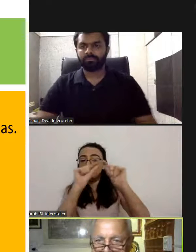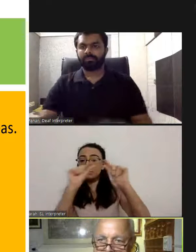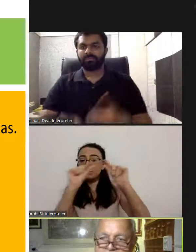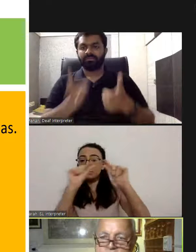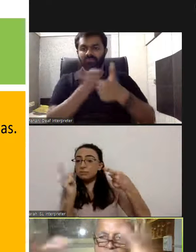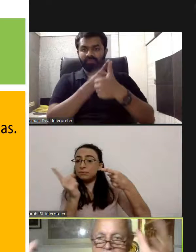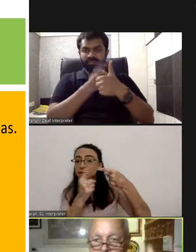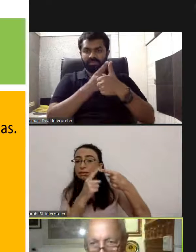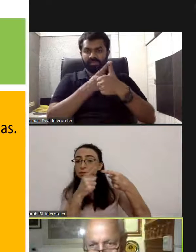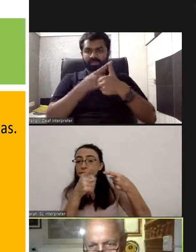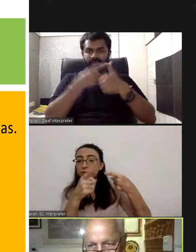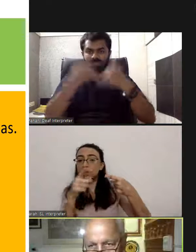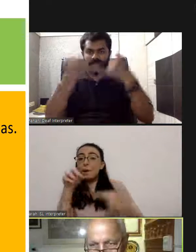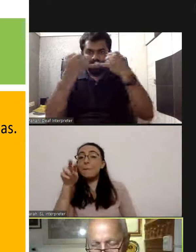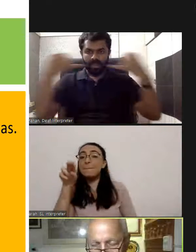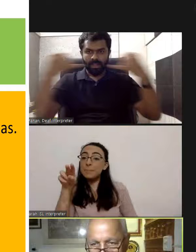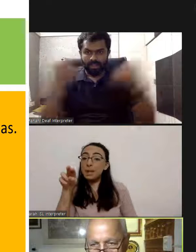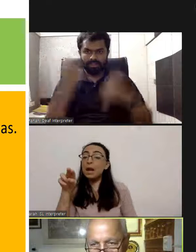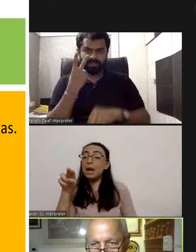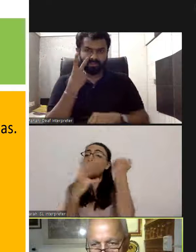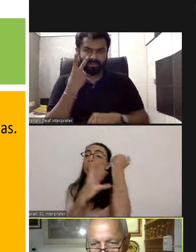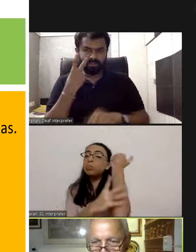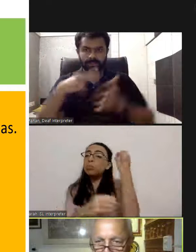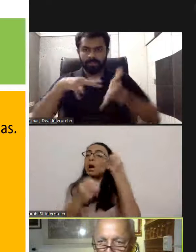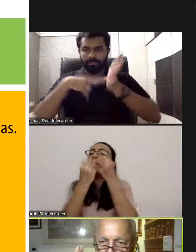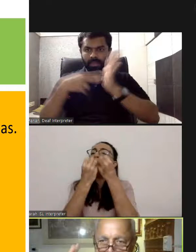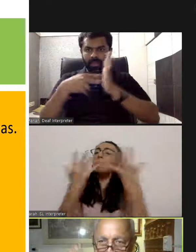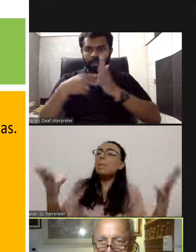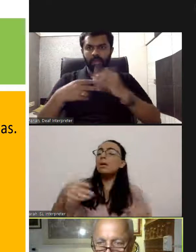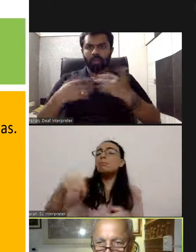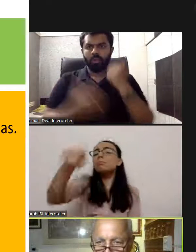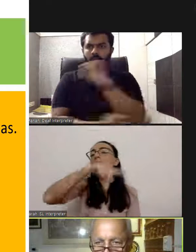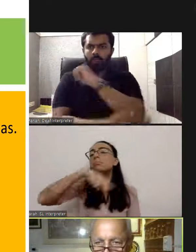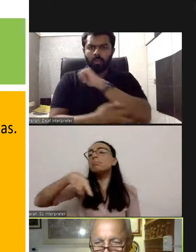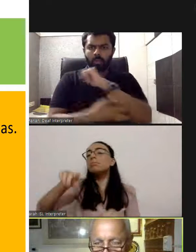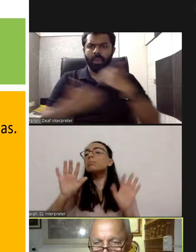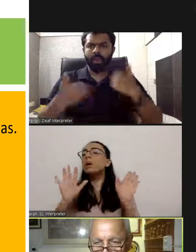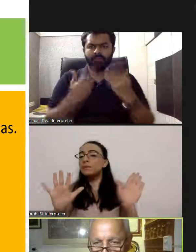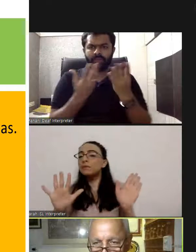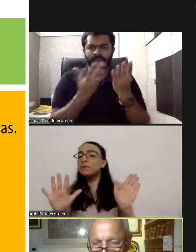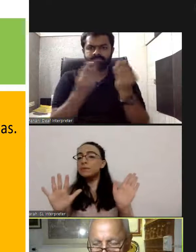amidst plenty. This is very critical.